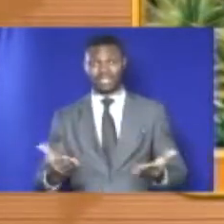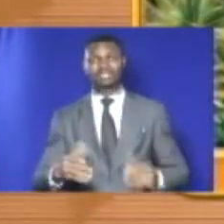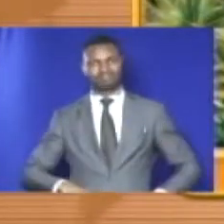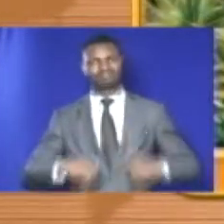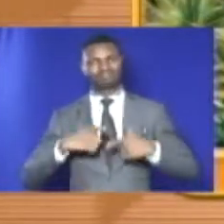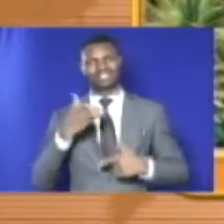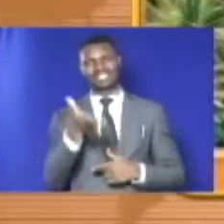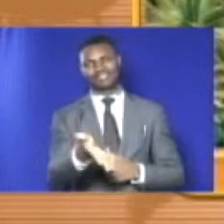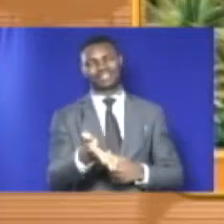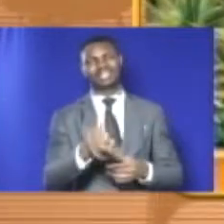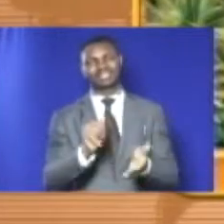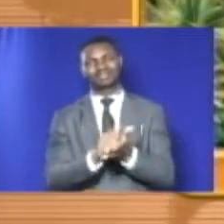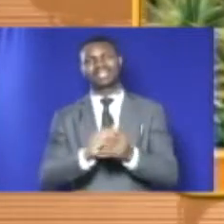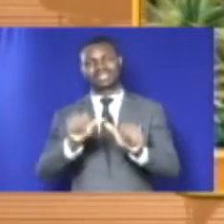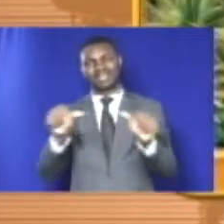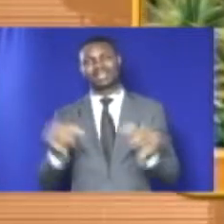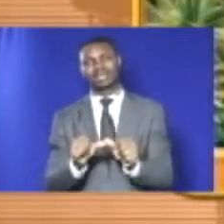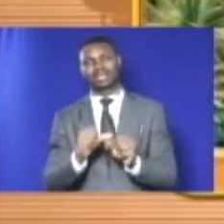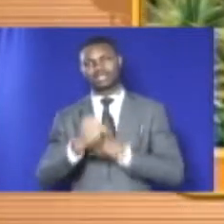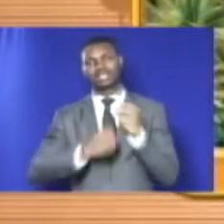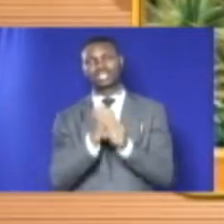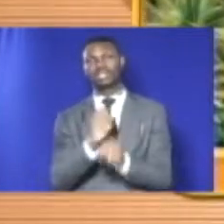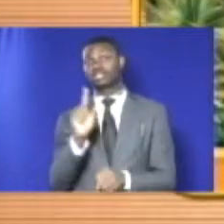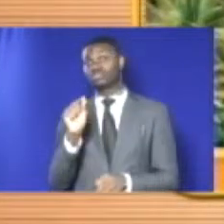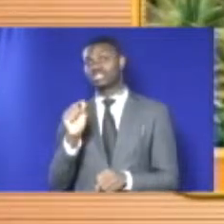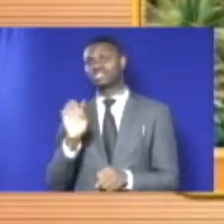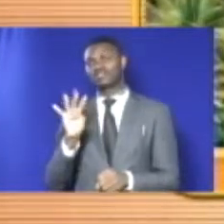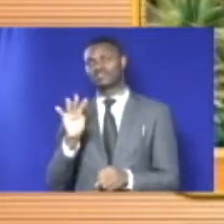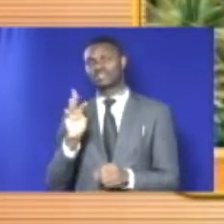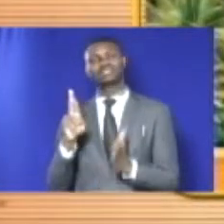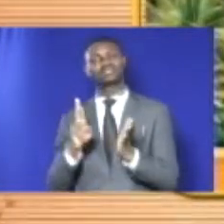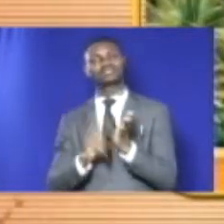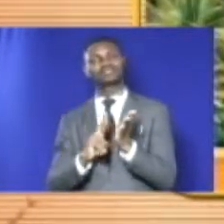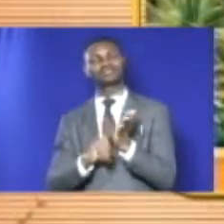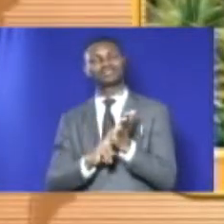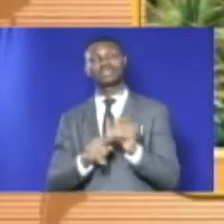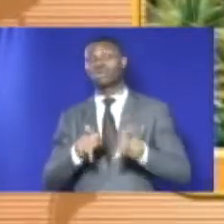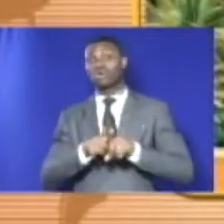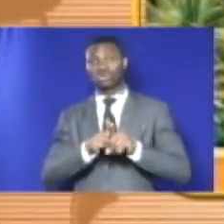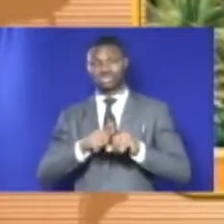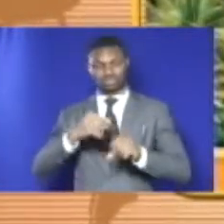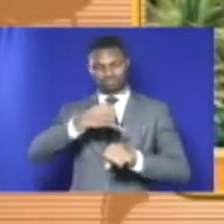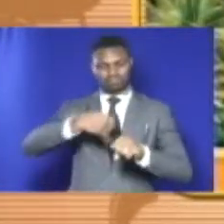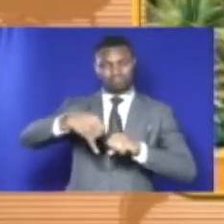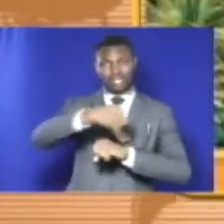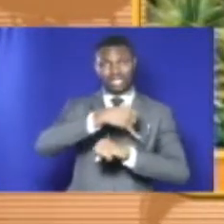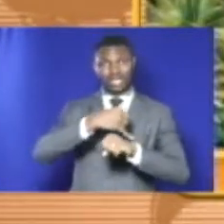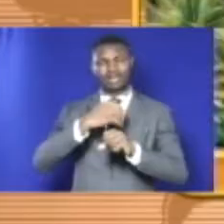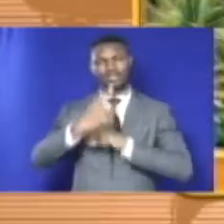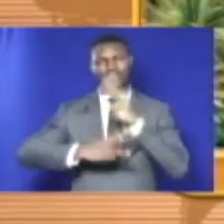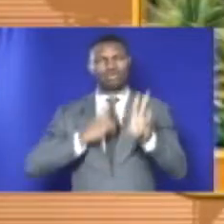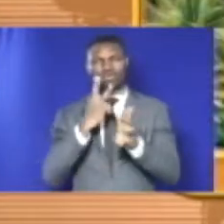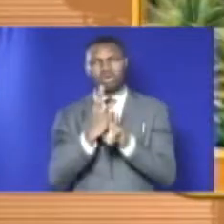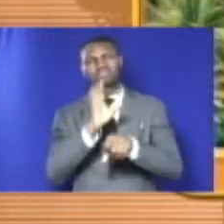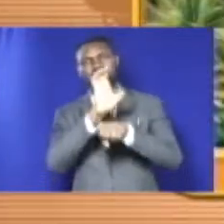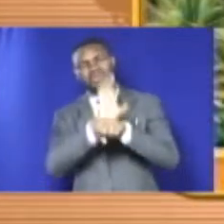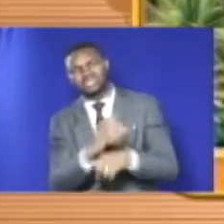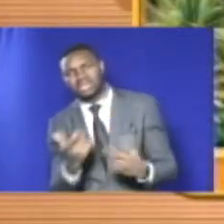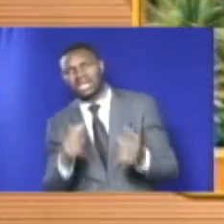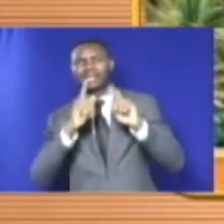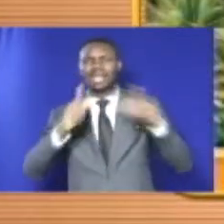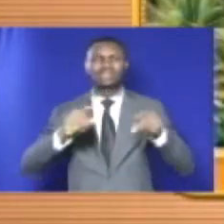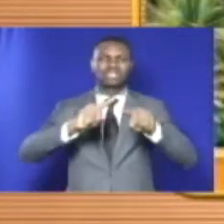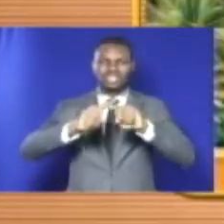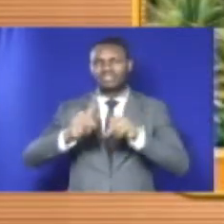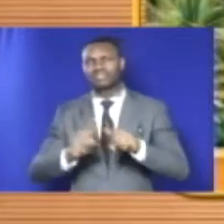areas as of 2014. The region is also host to much of the world's cultural and language diversity.